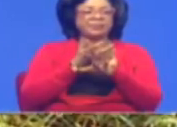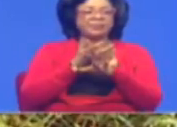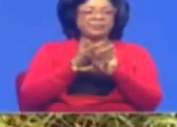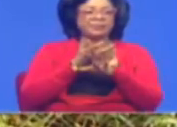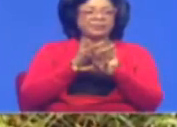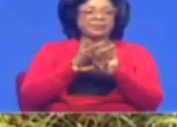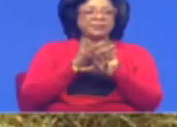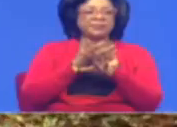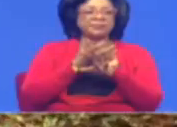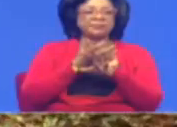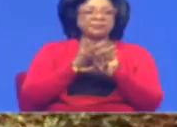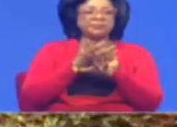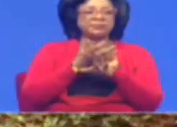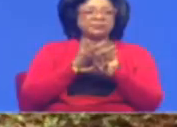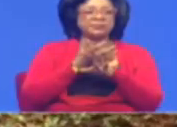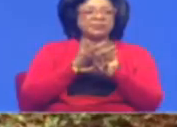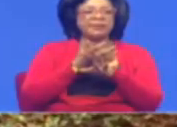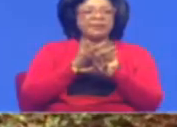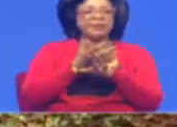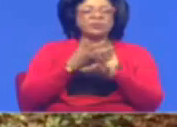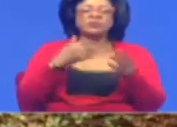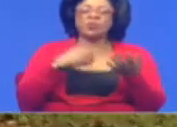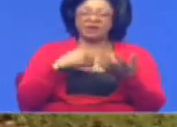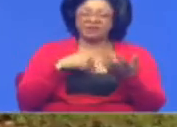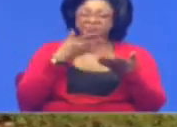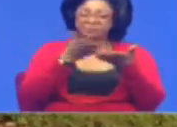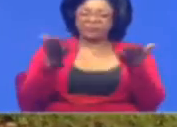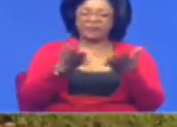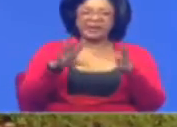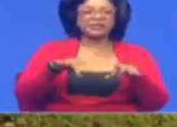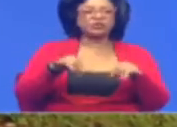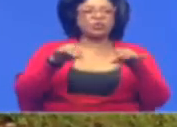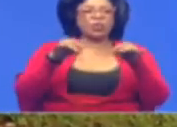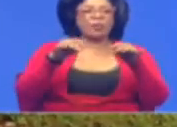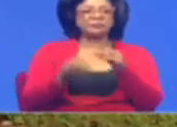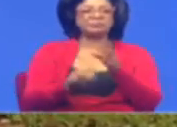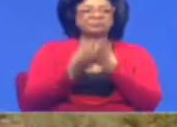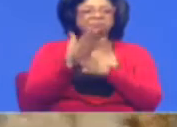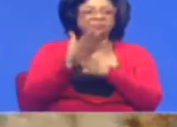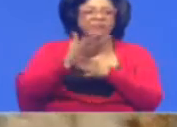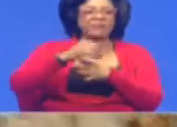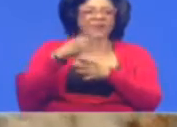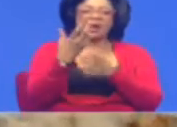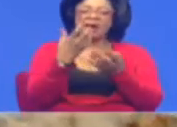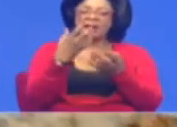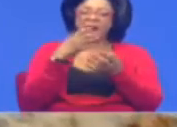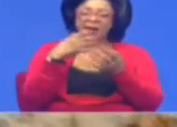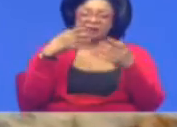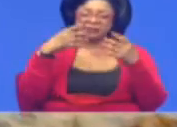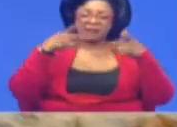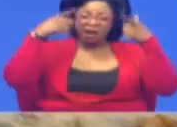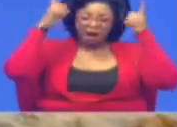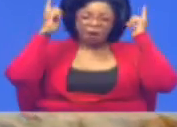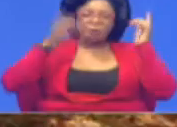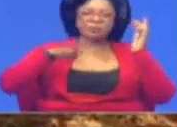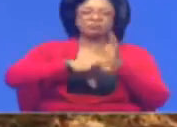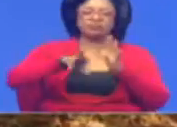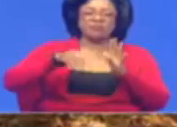Here and there are craters in the loose red soil caused by hoofs of grazing cattle.